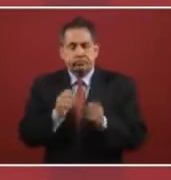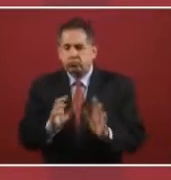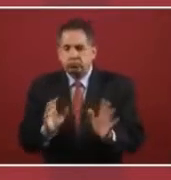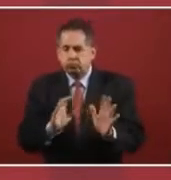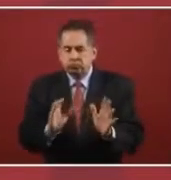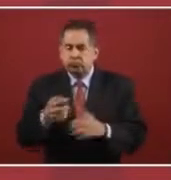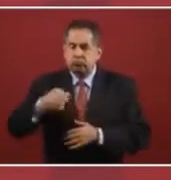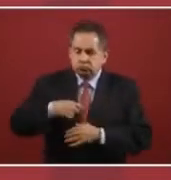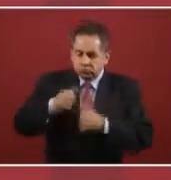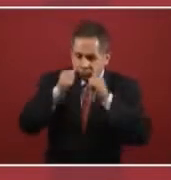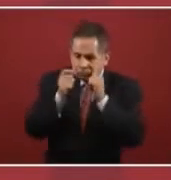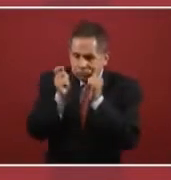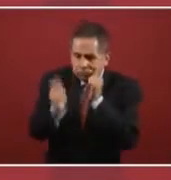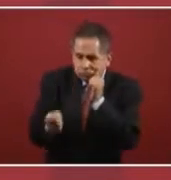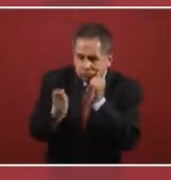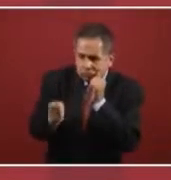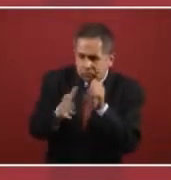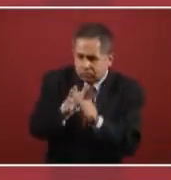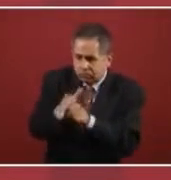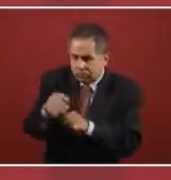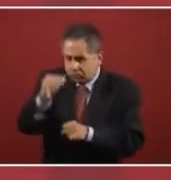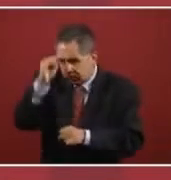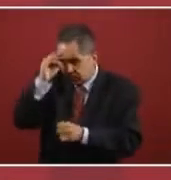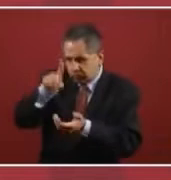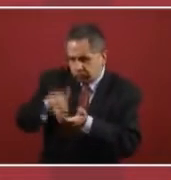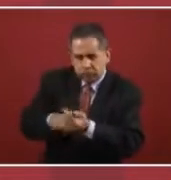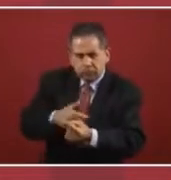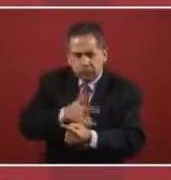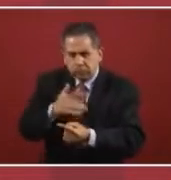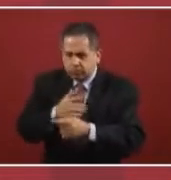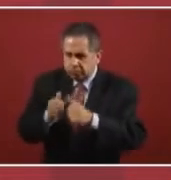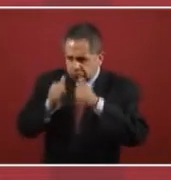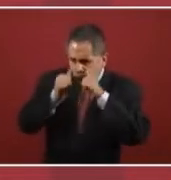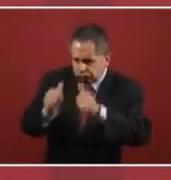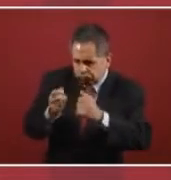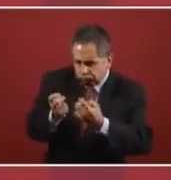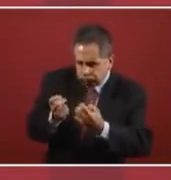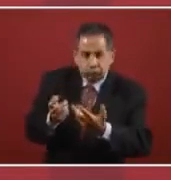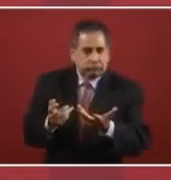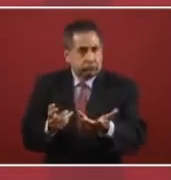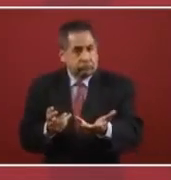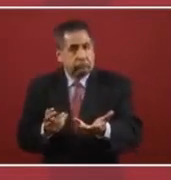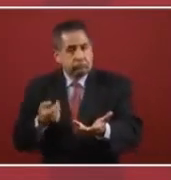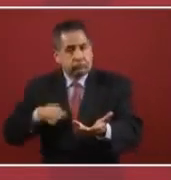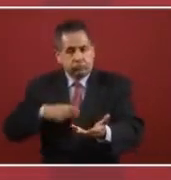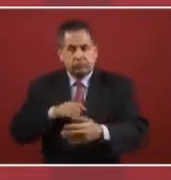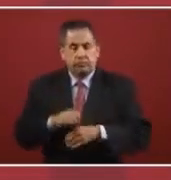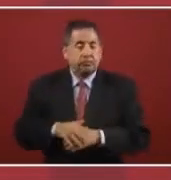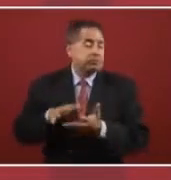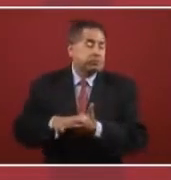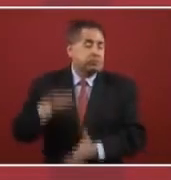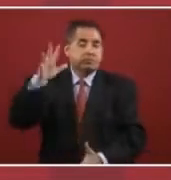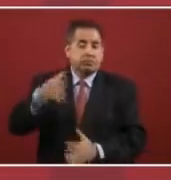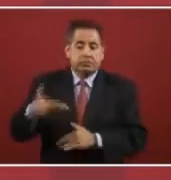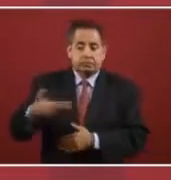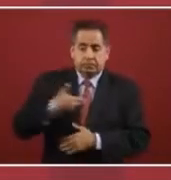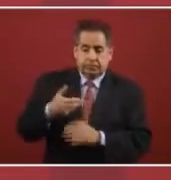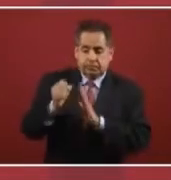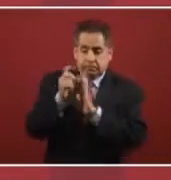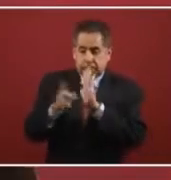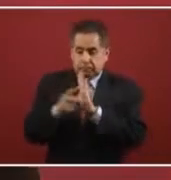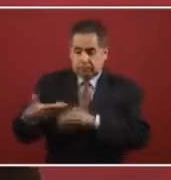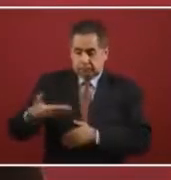We're the part where we need to know what they're ciudadano. Saying, what they're thinking, the la citizen. De las solicitudes que so hace most la gente of